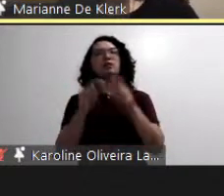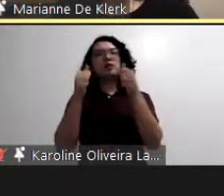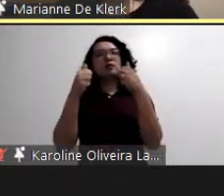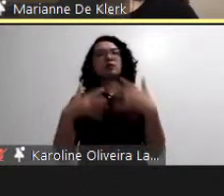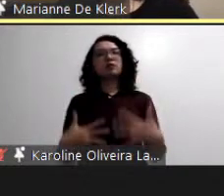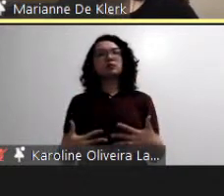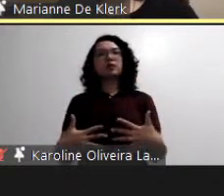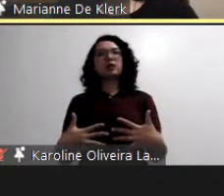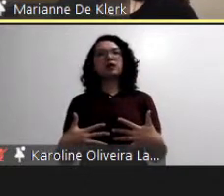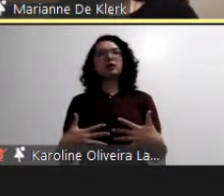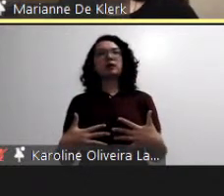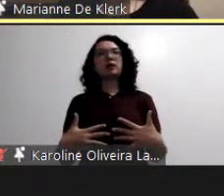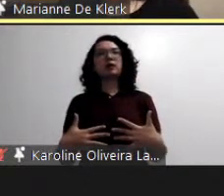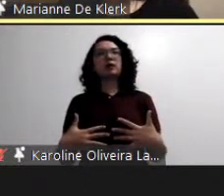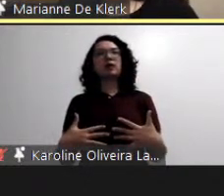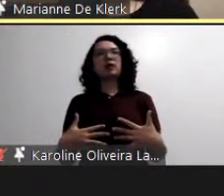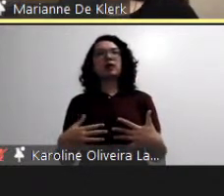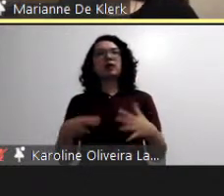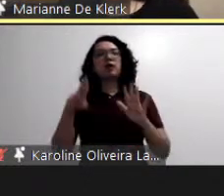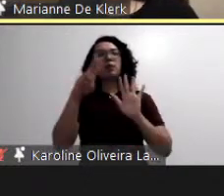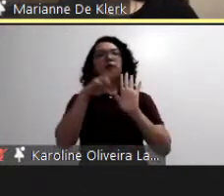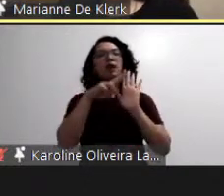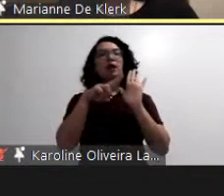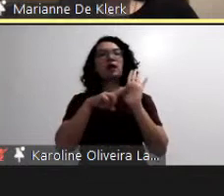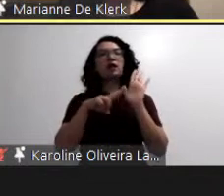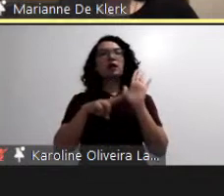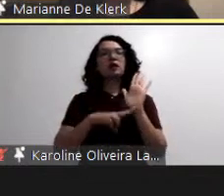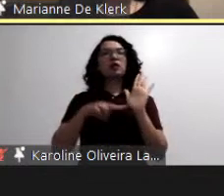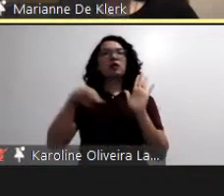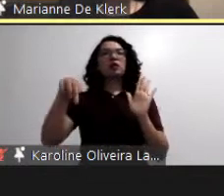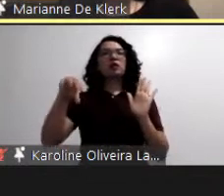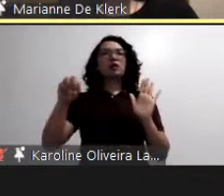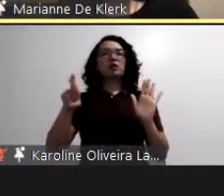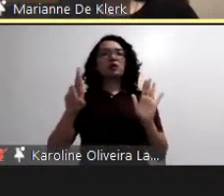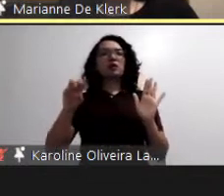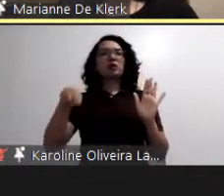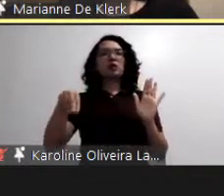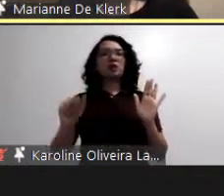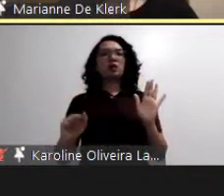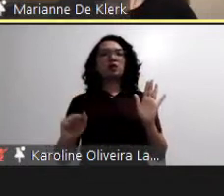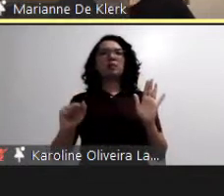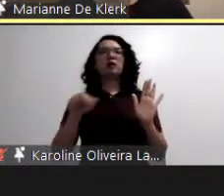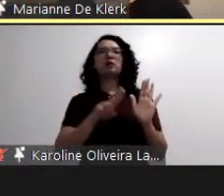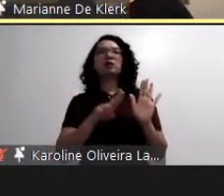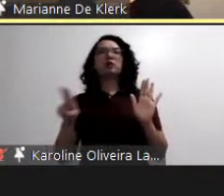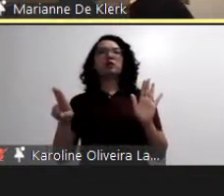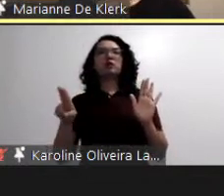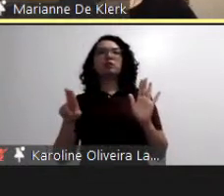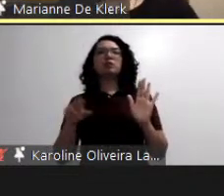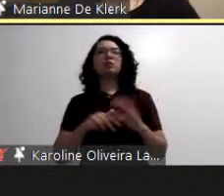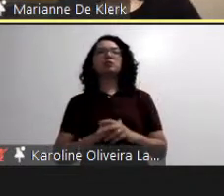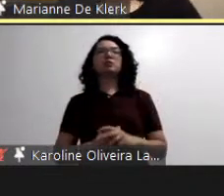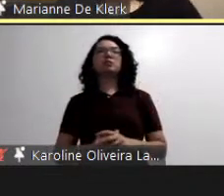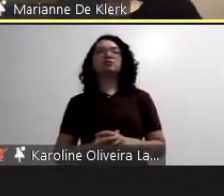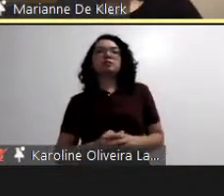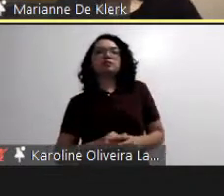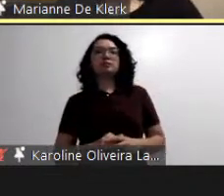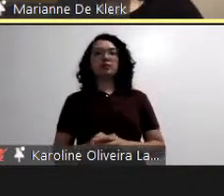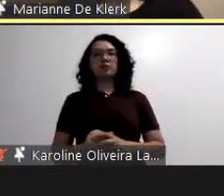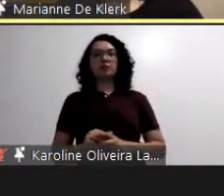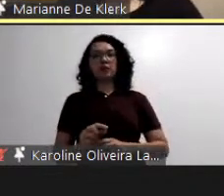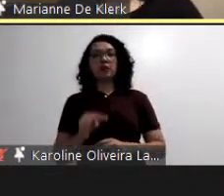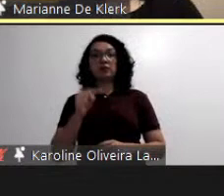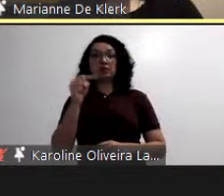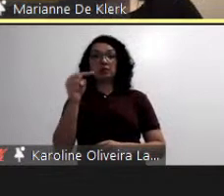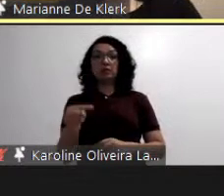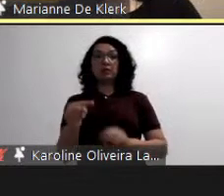bank with the roof garden, definitely Burle Marx inspired. Eaton traveled widely to Africa